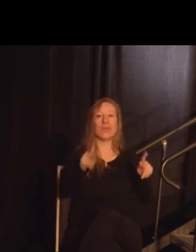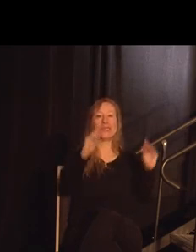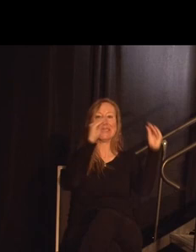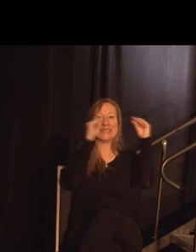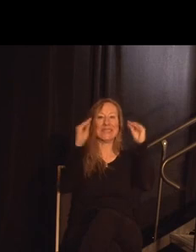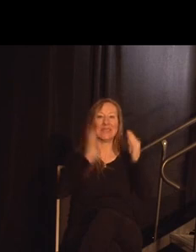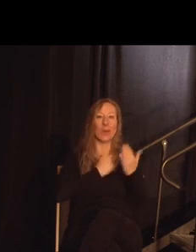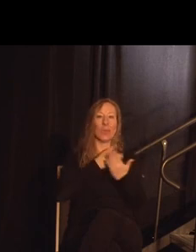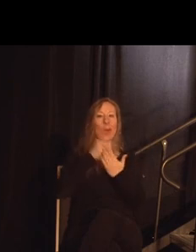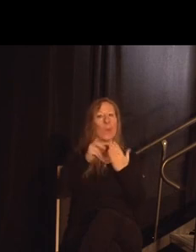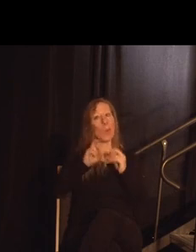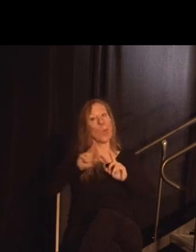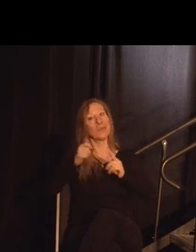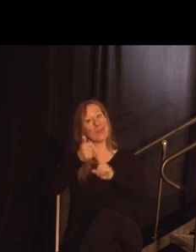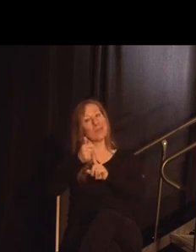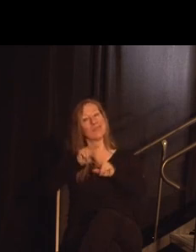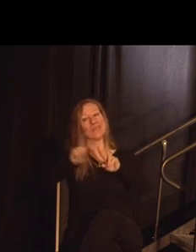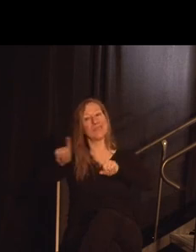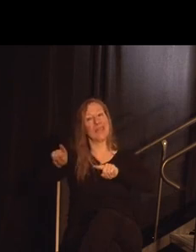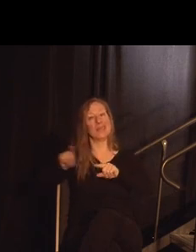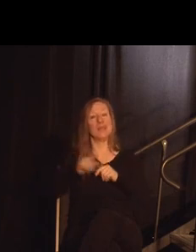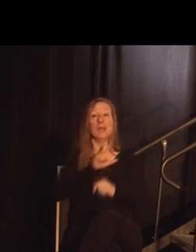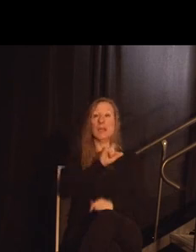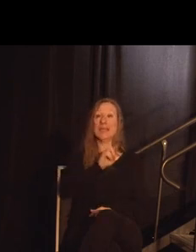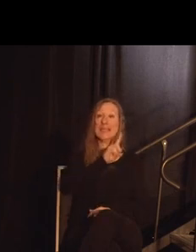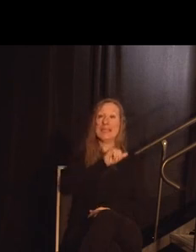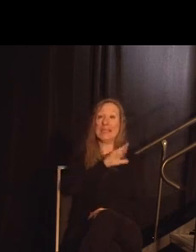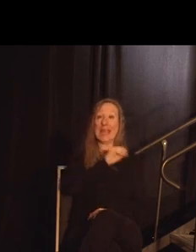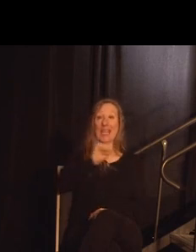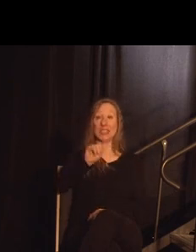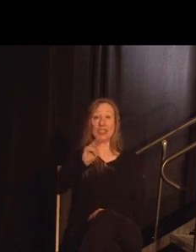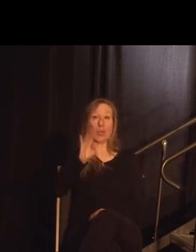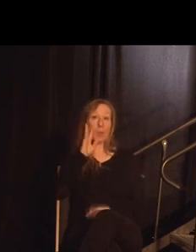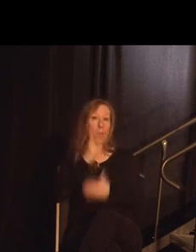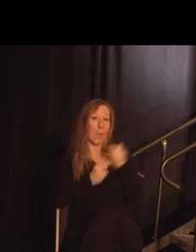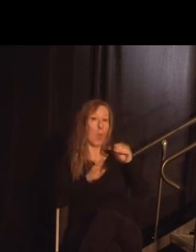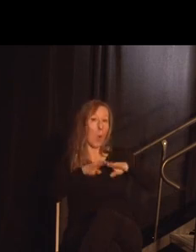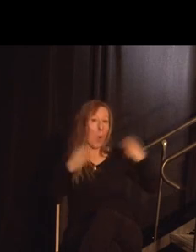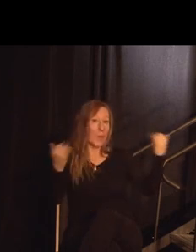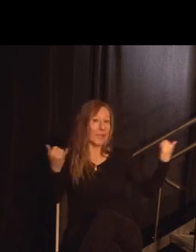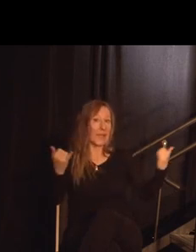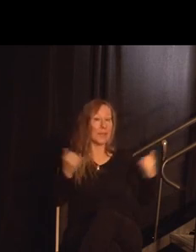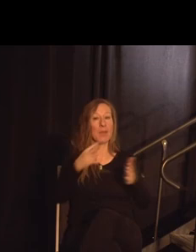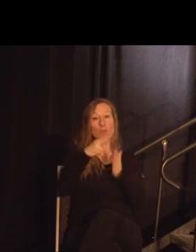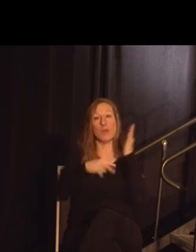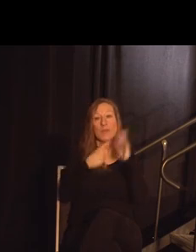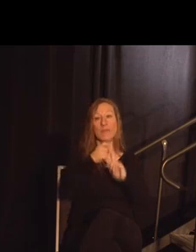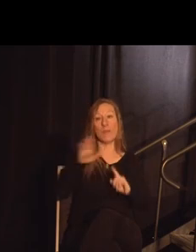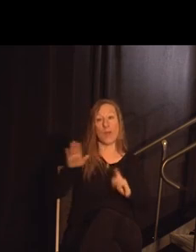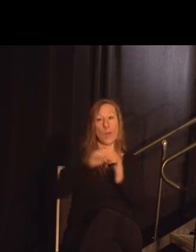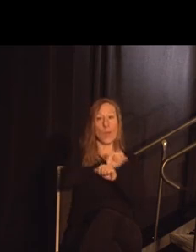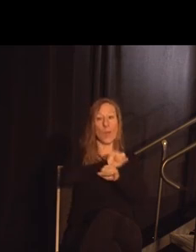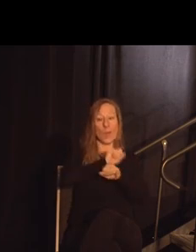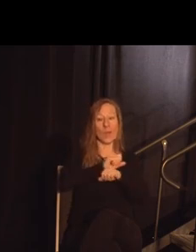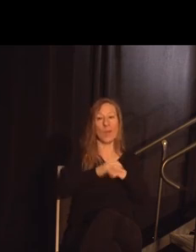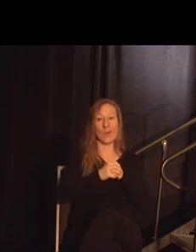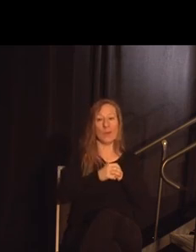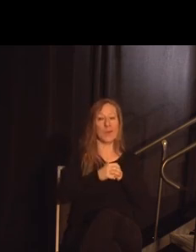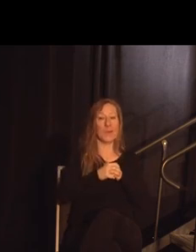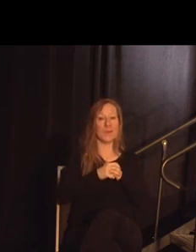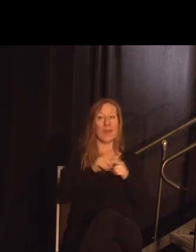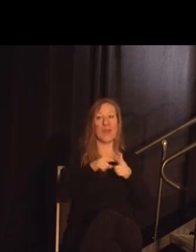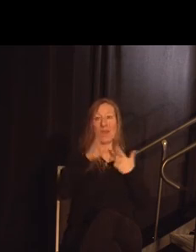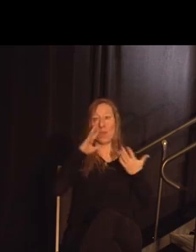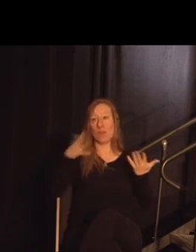attend our programs. Lindy and Jane will both open the program today by reading briefly from their work, and then a conversation